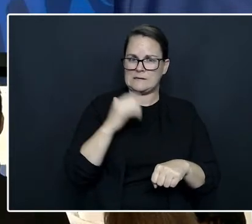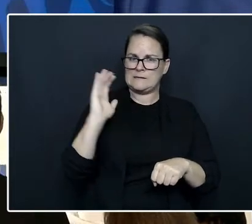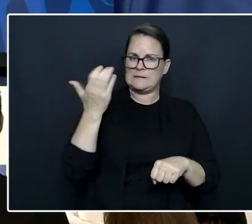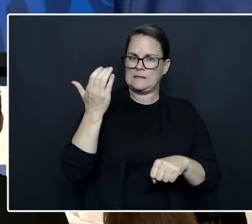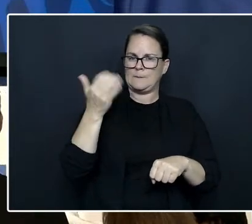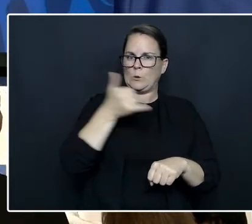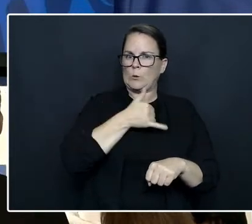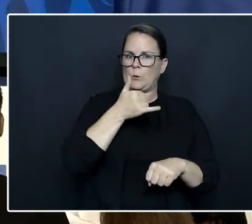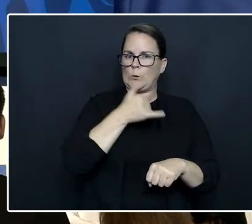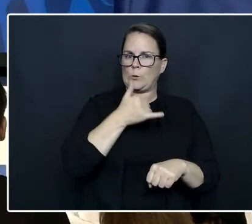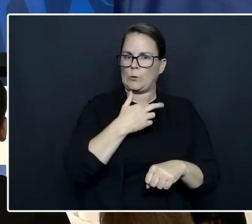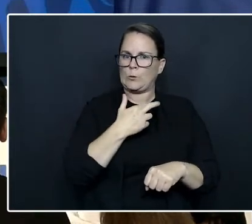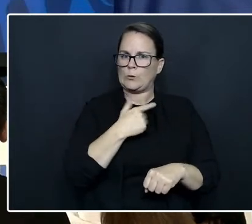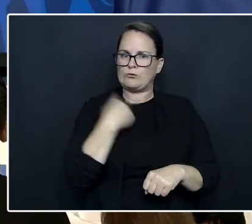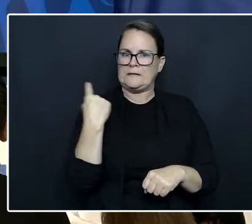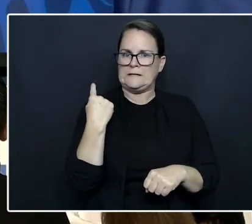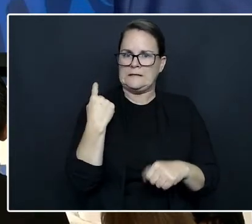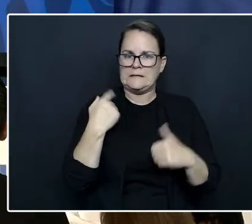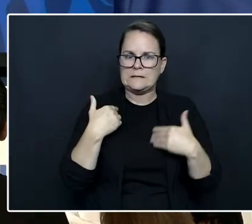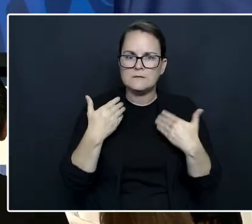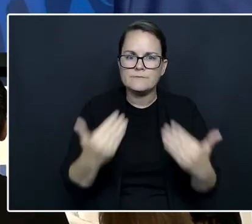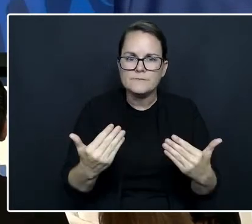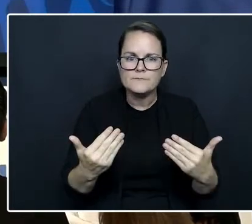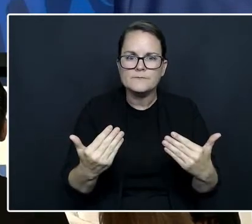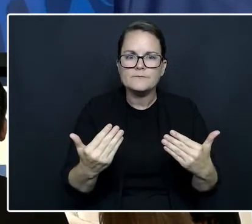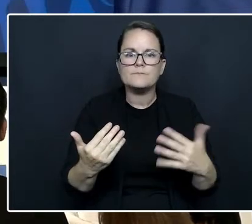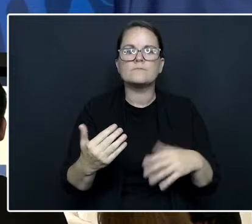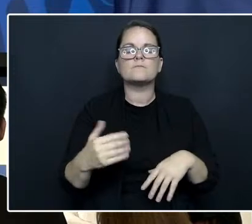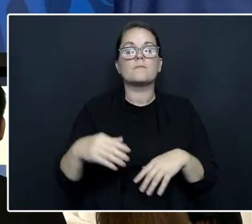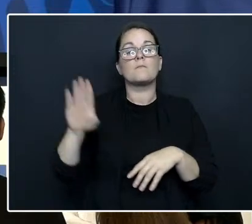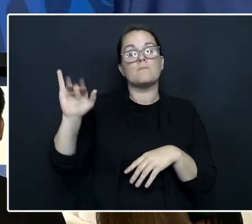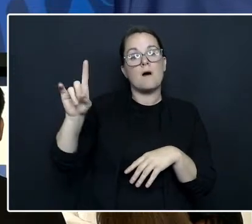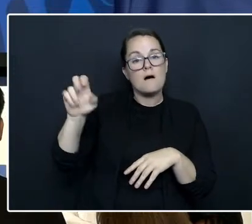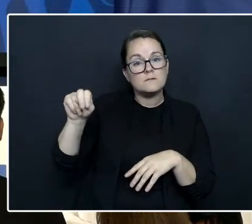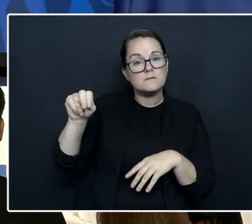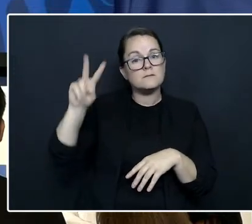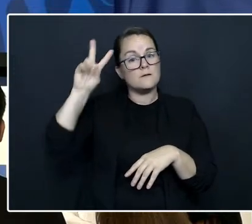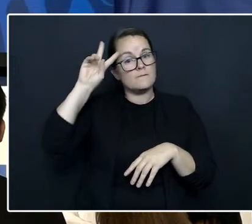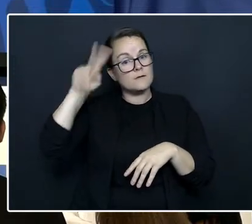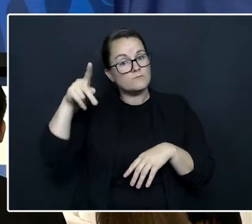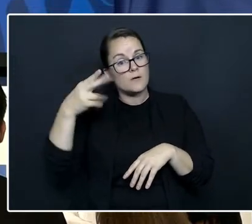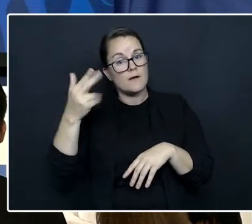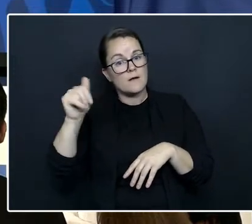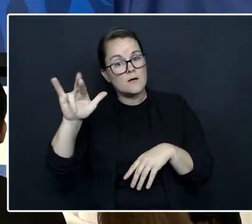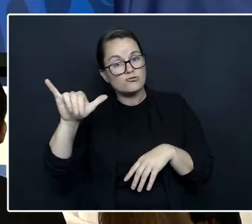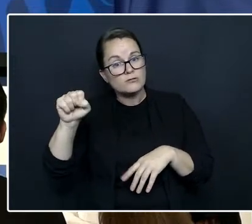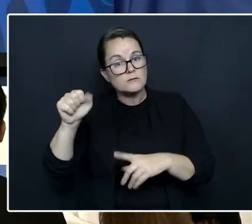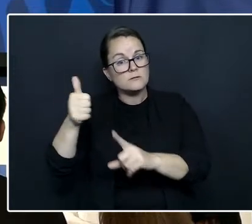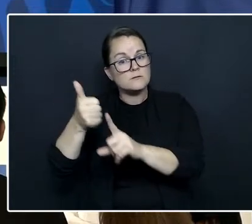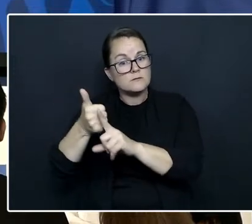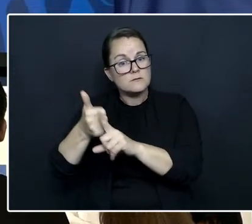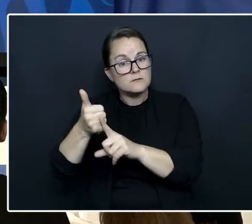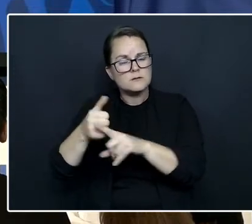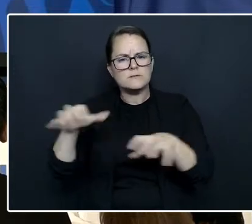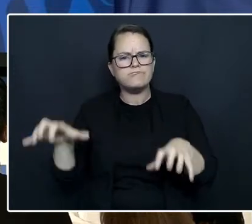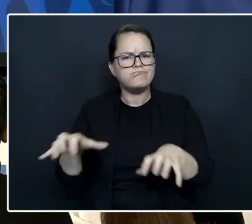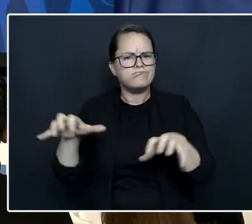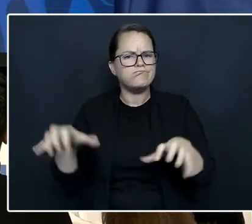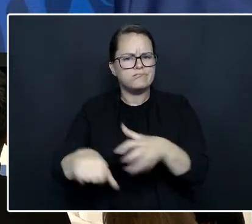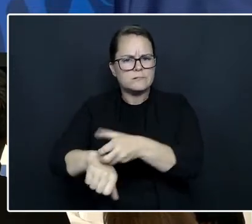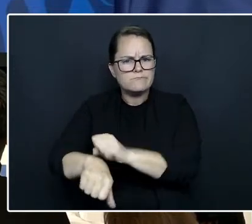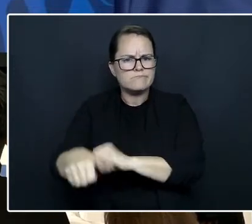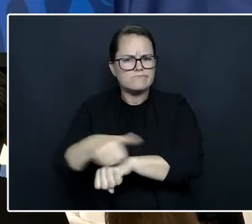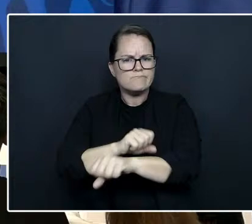But President Biden and Vice President Harris took actions and kept our economy strong.